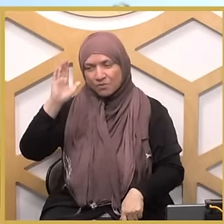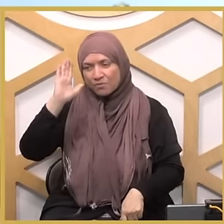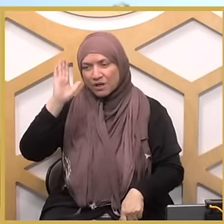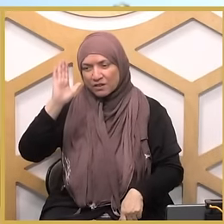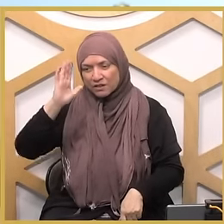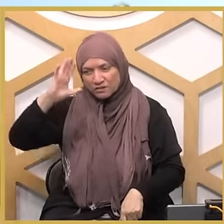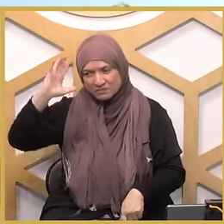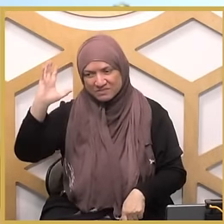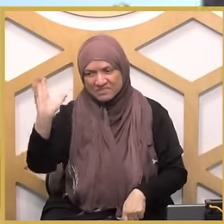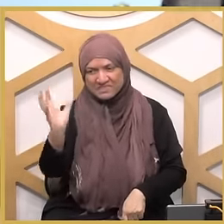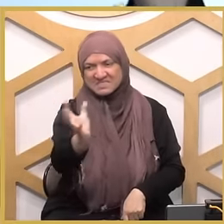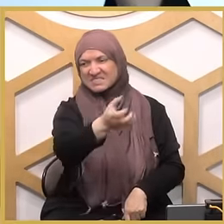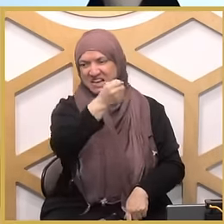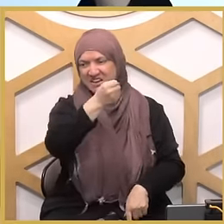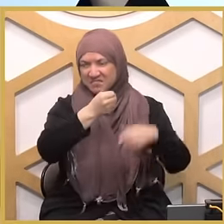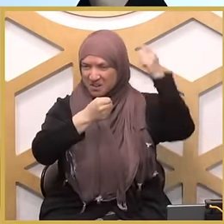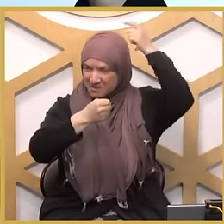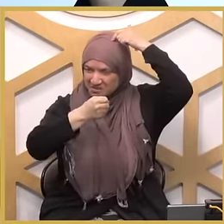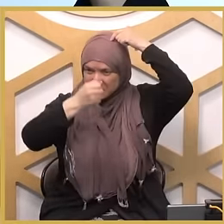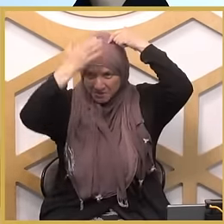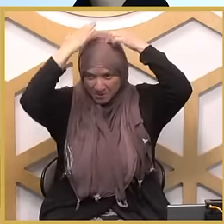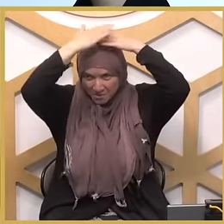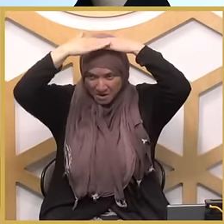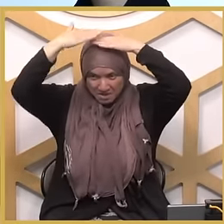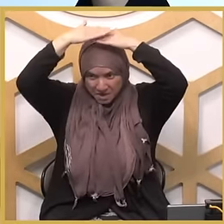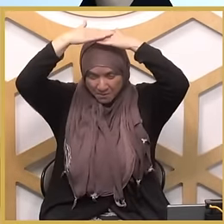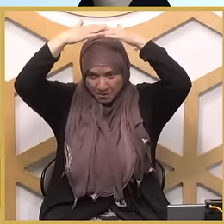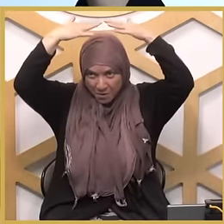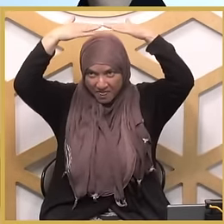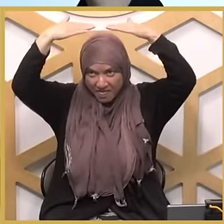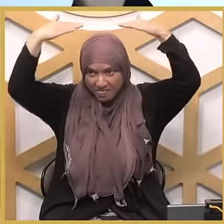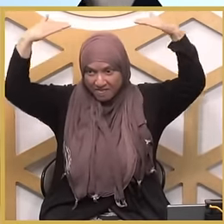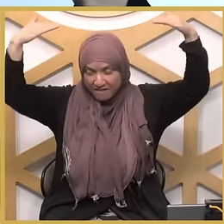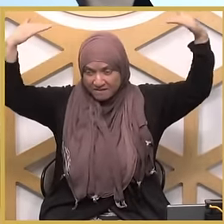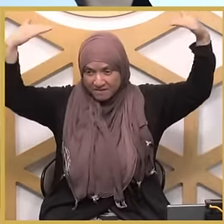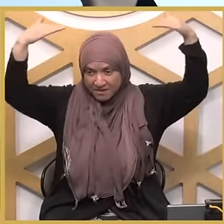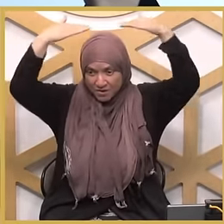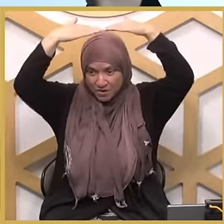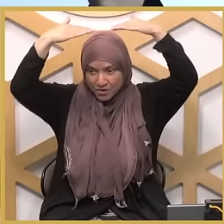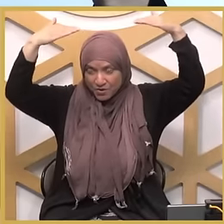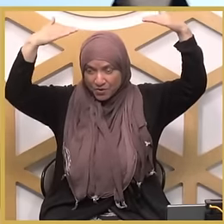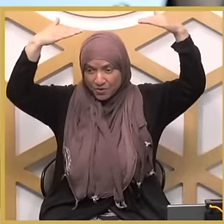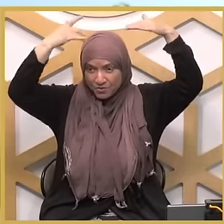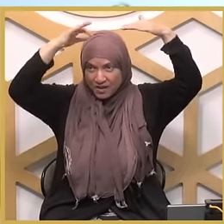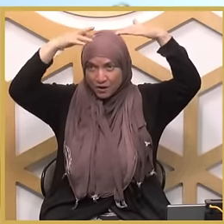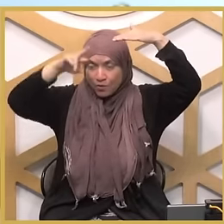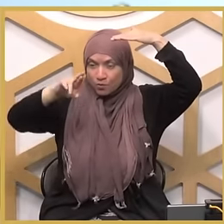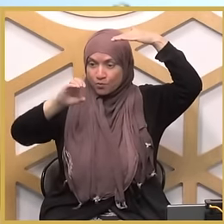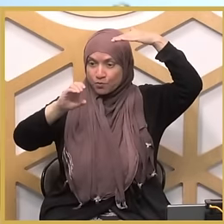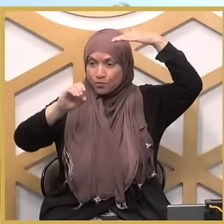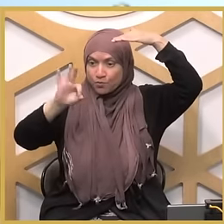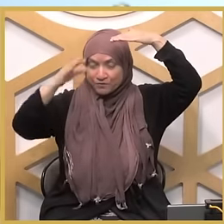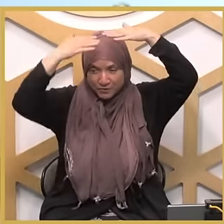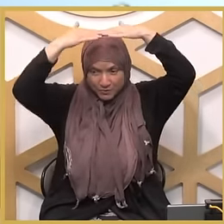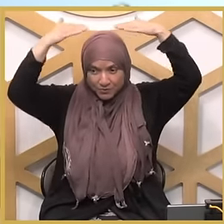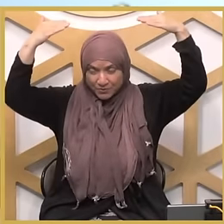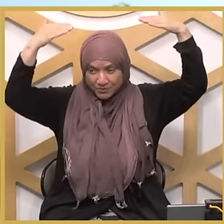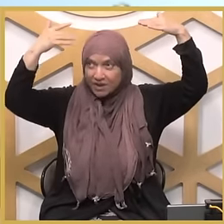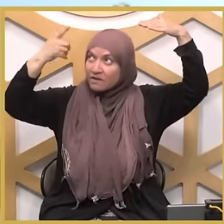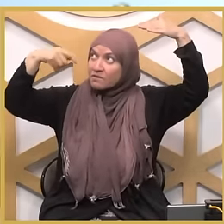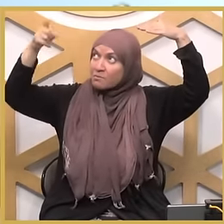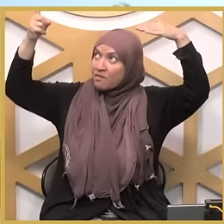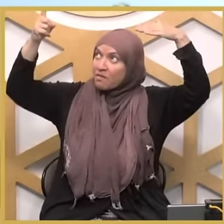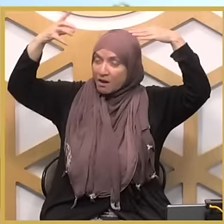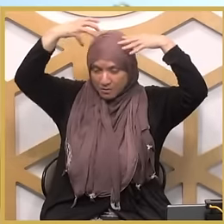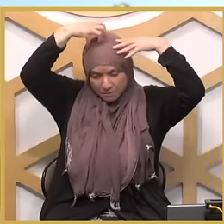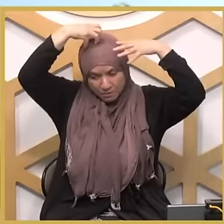committing those major sins, it's like this. And then once you finish committing those major sins, it comes back. Whatever's